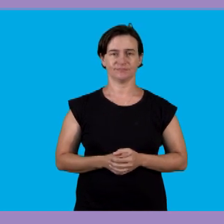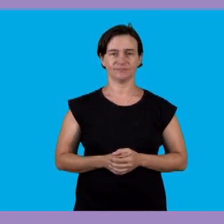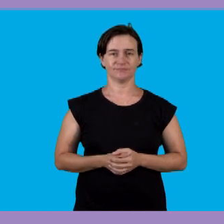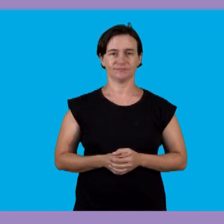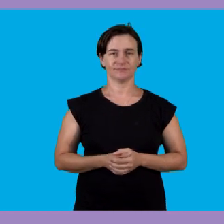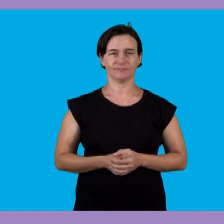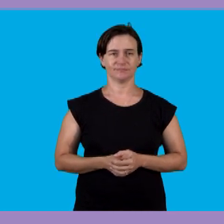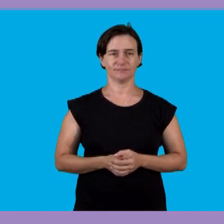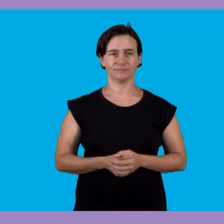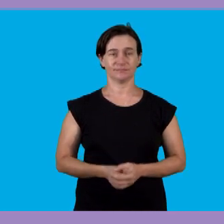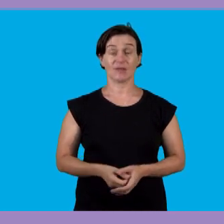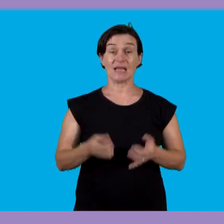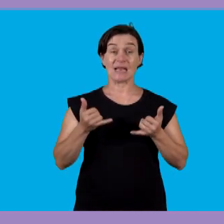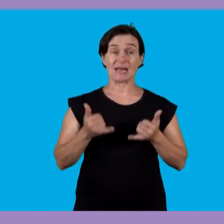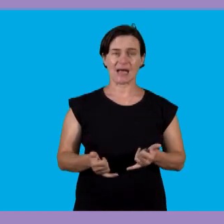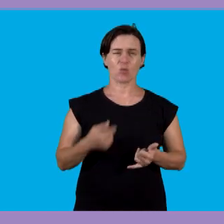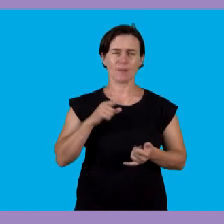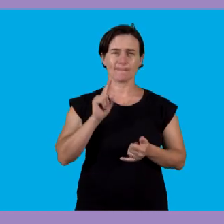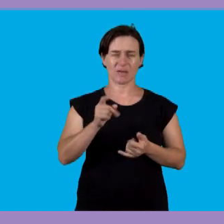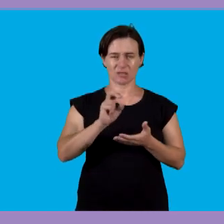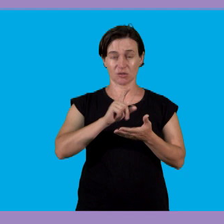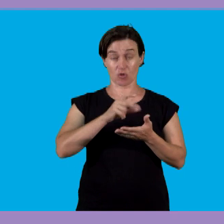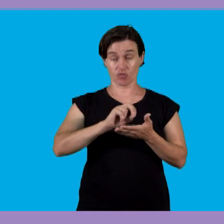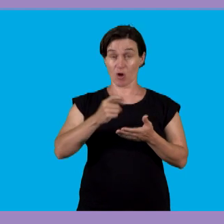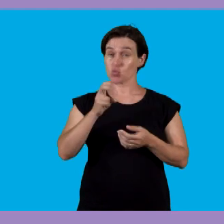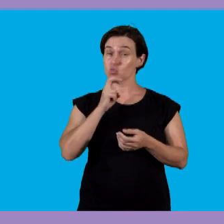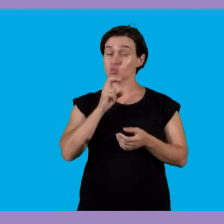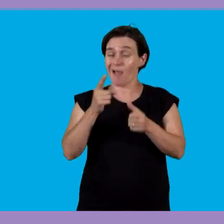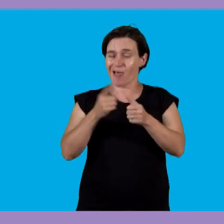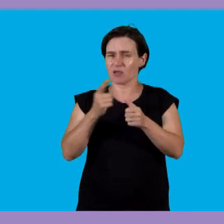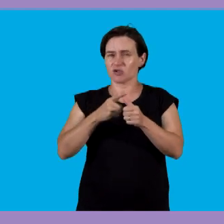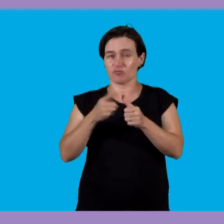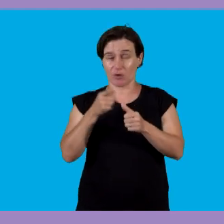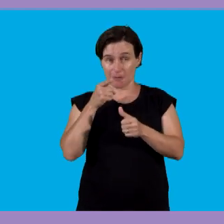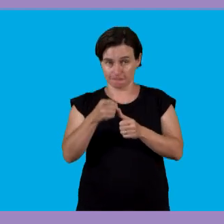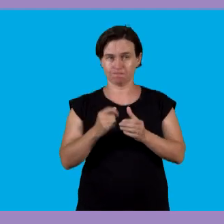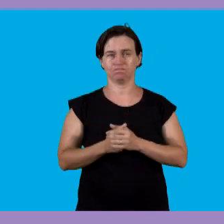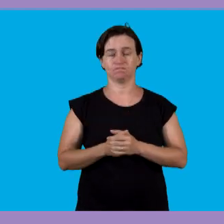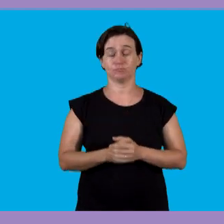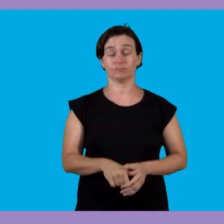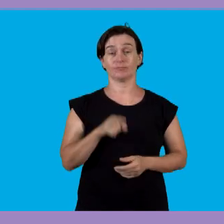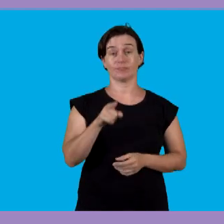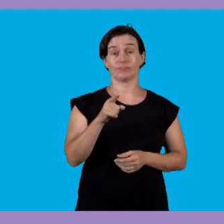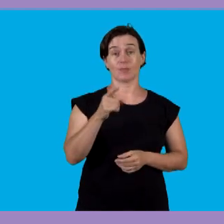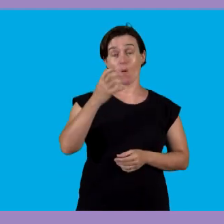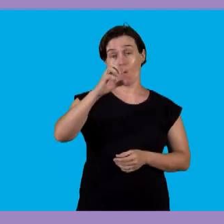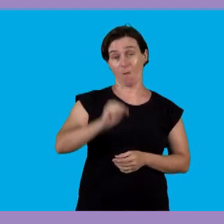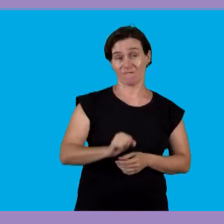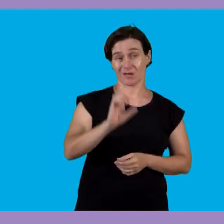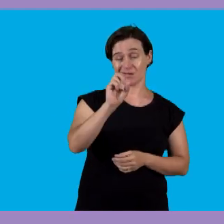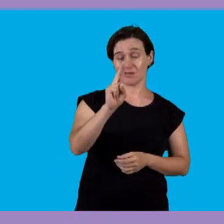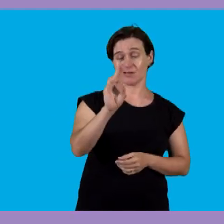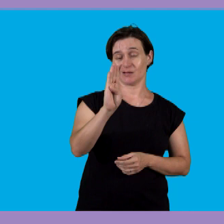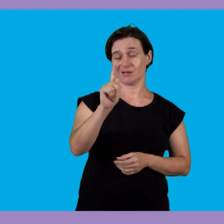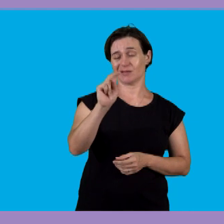Let's now convert or express the following statements algebraically. The first one there says subtract